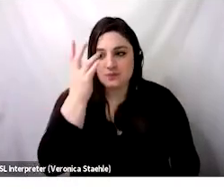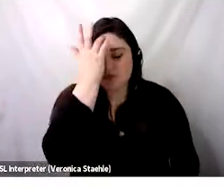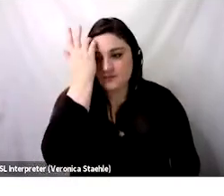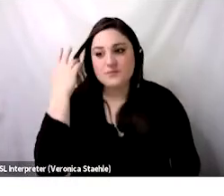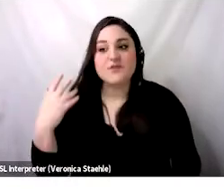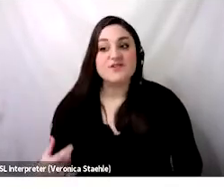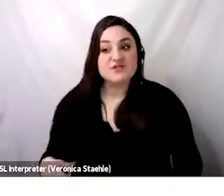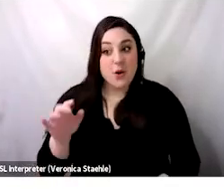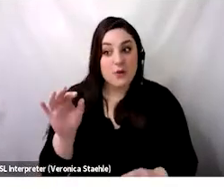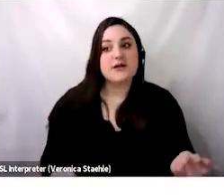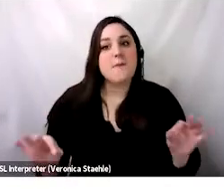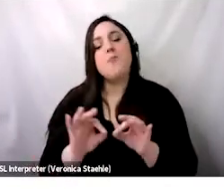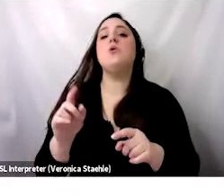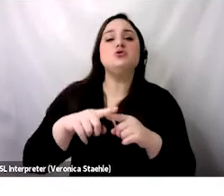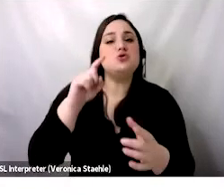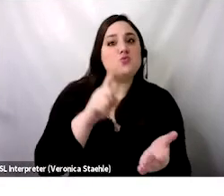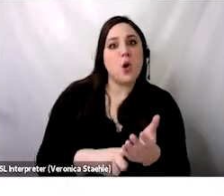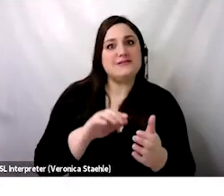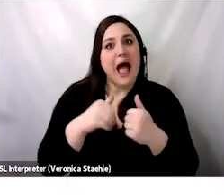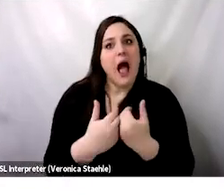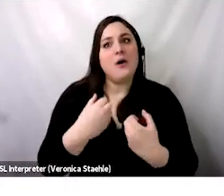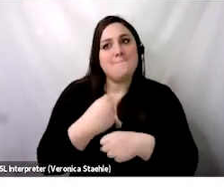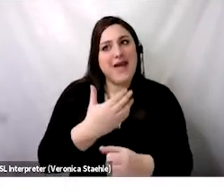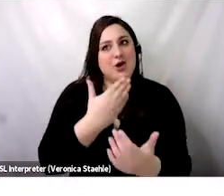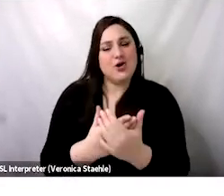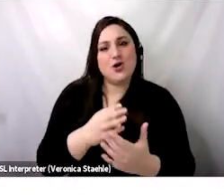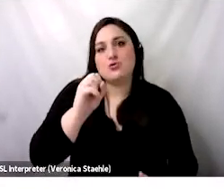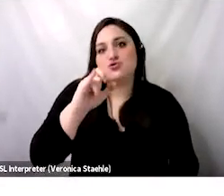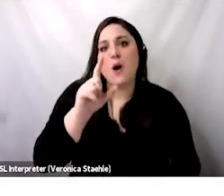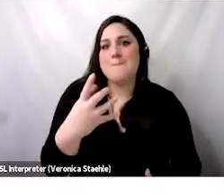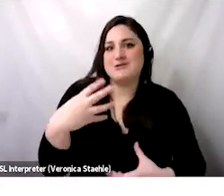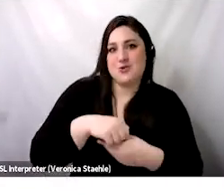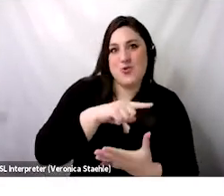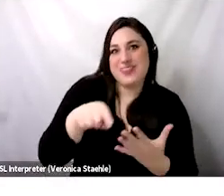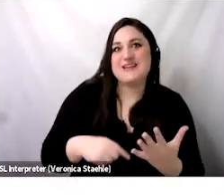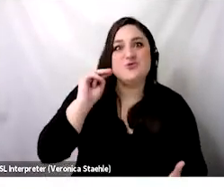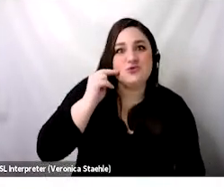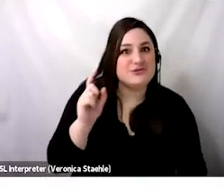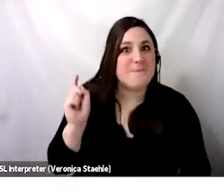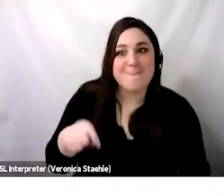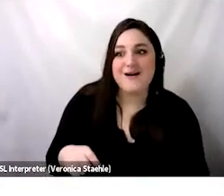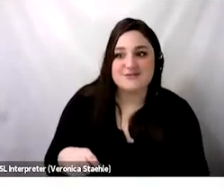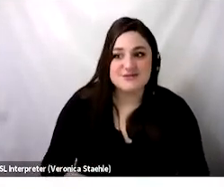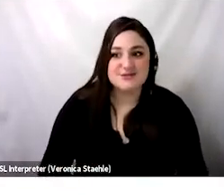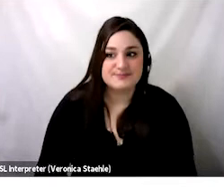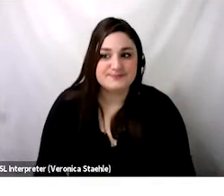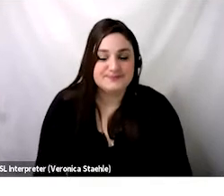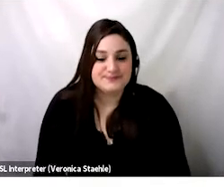a result of numerous things. For example,